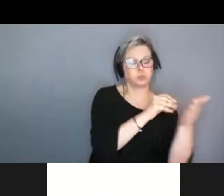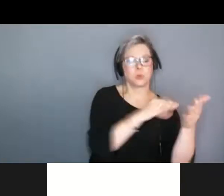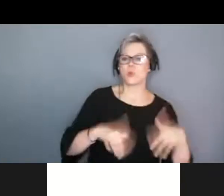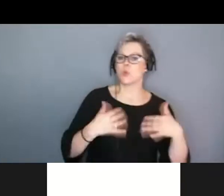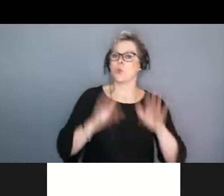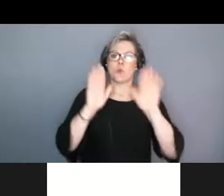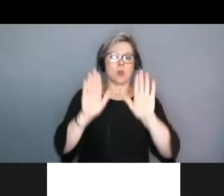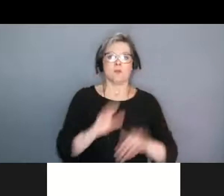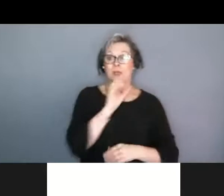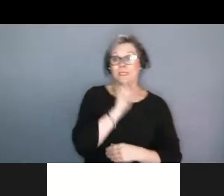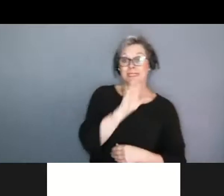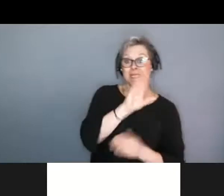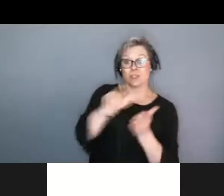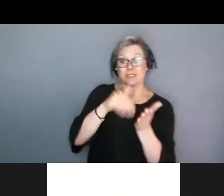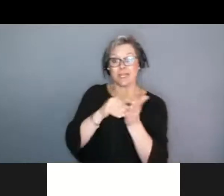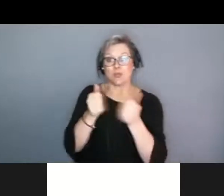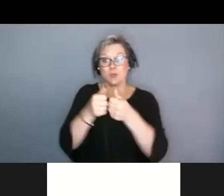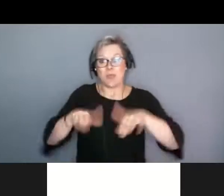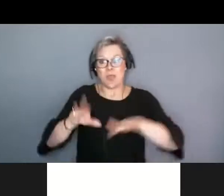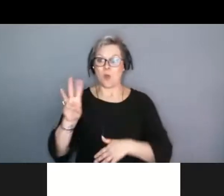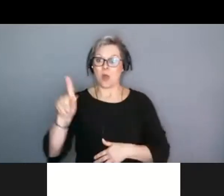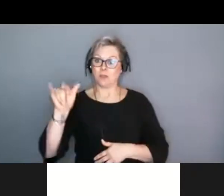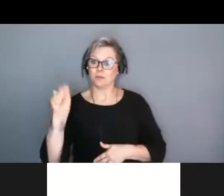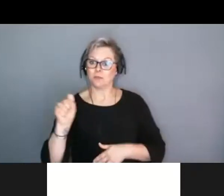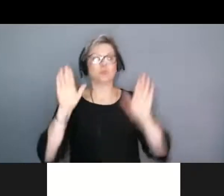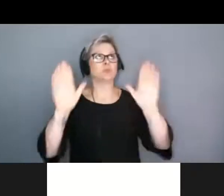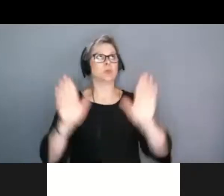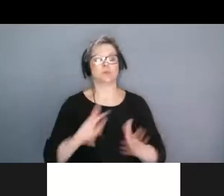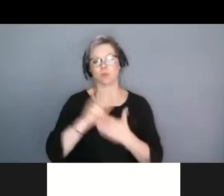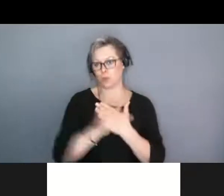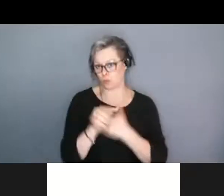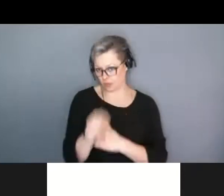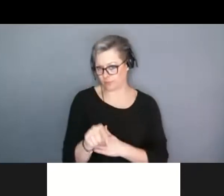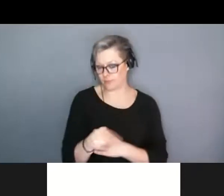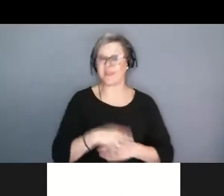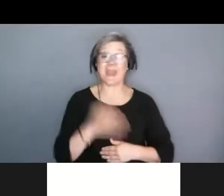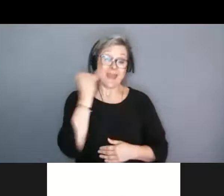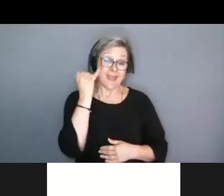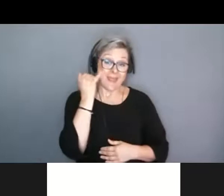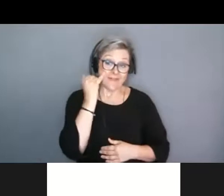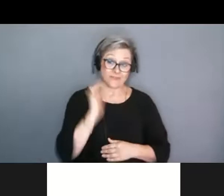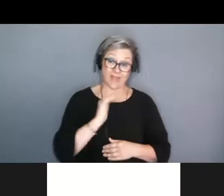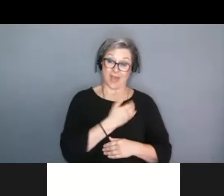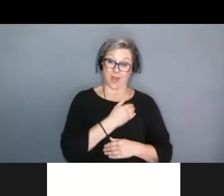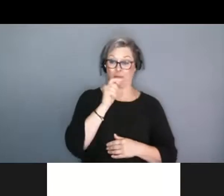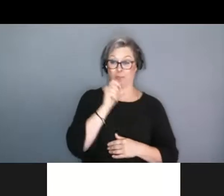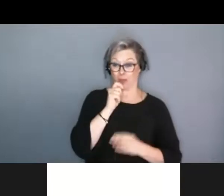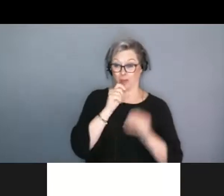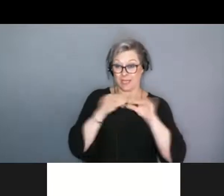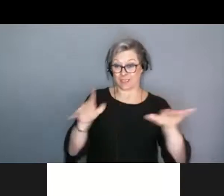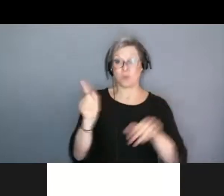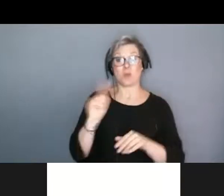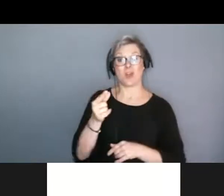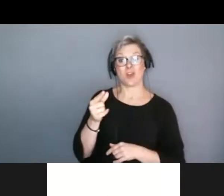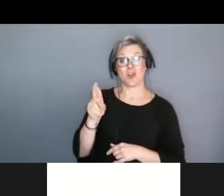Without Walls. The thing is that if our show, which is based in Grey Bruce and has